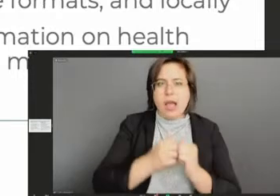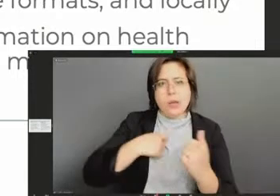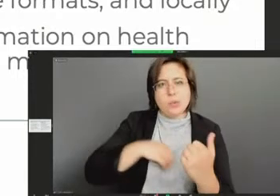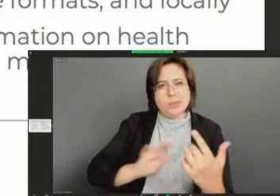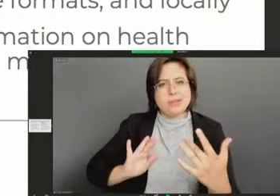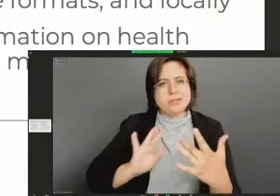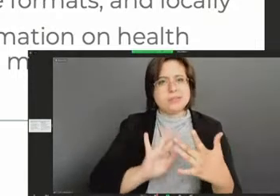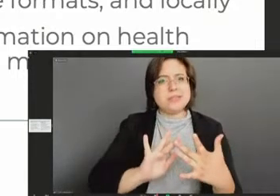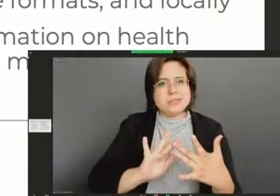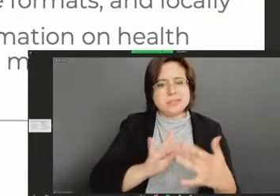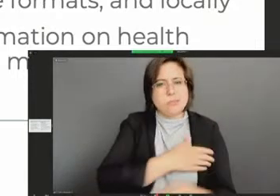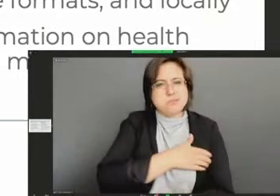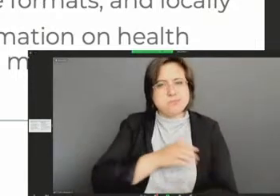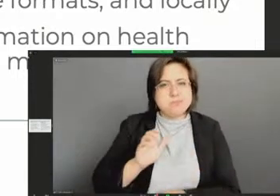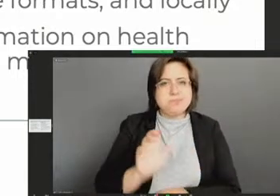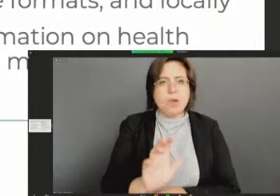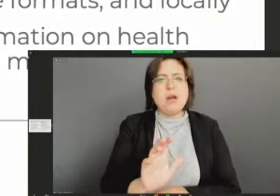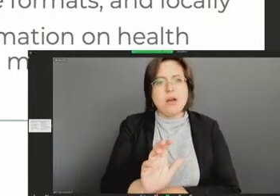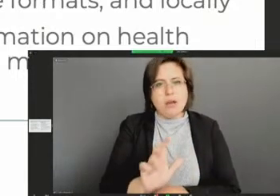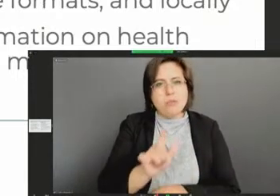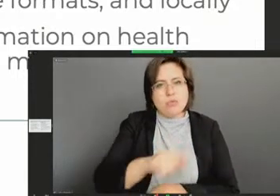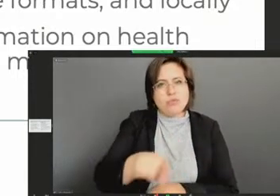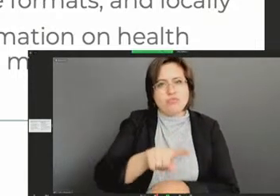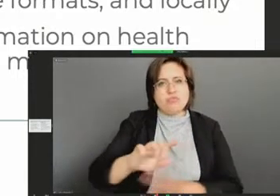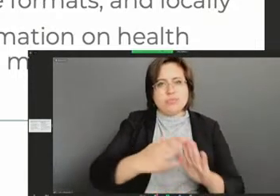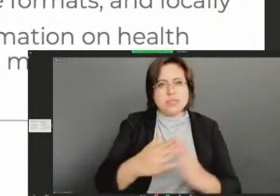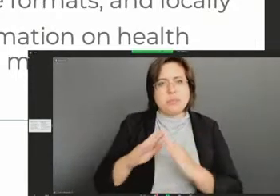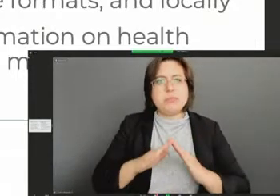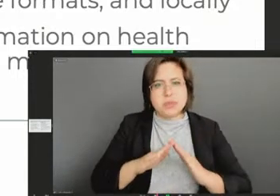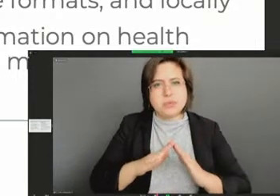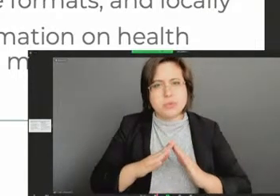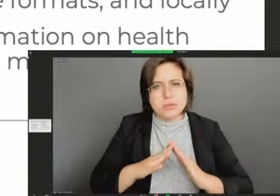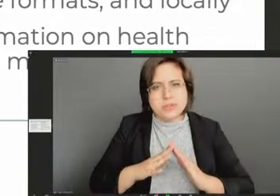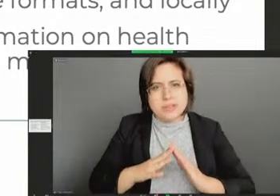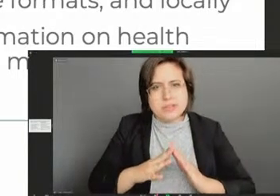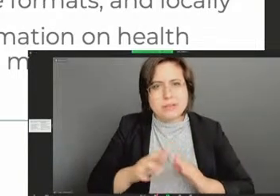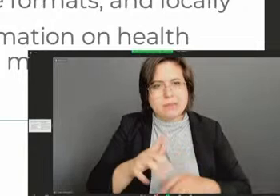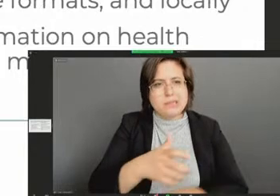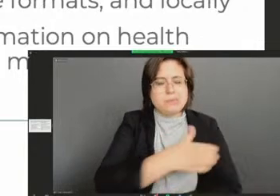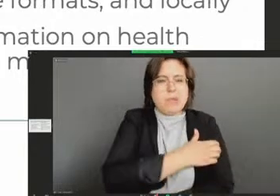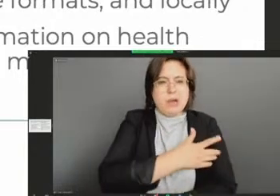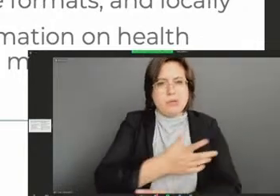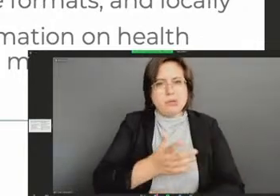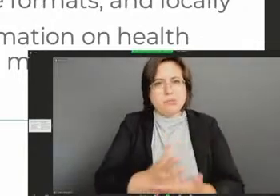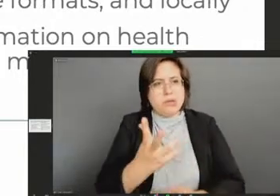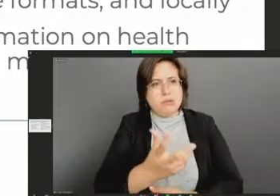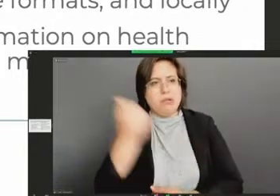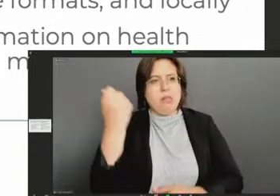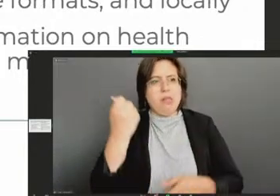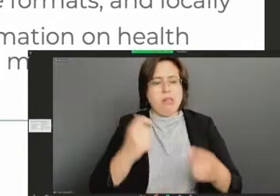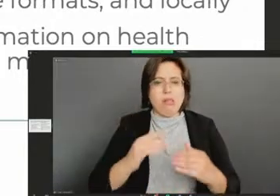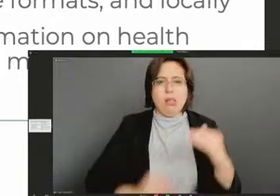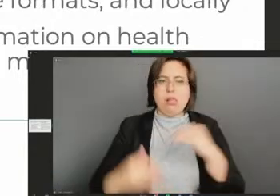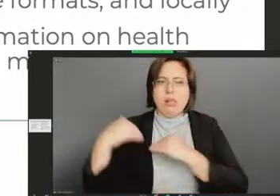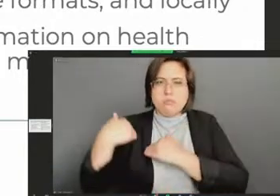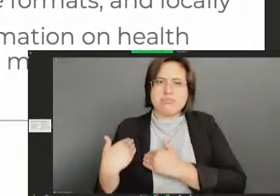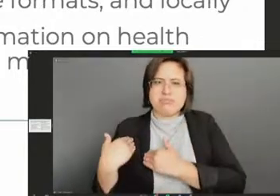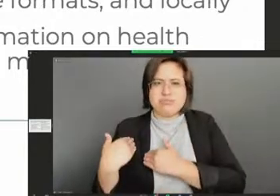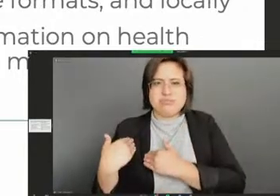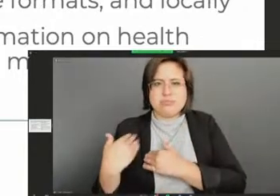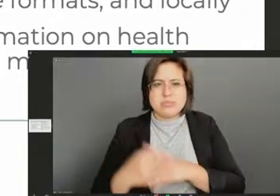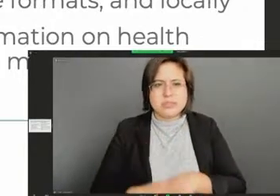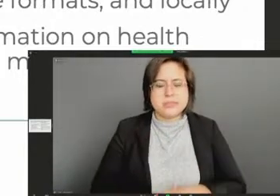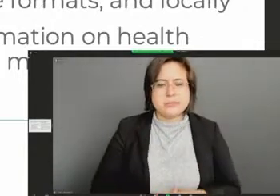and empower and engage the communities who are disproportionately carrying this burden of inequities.